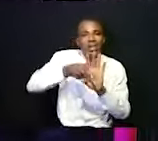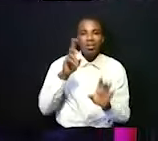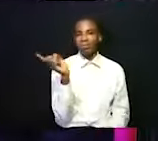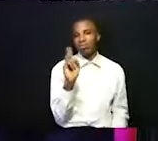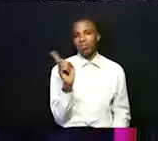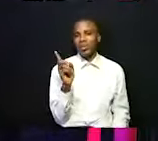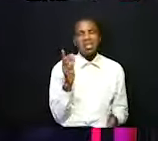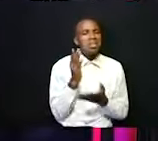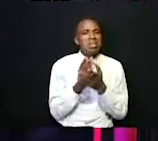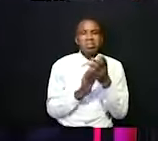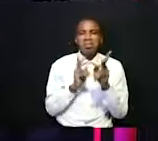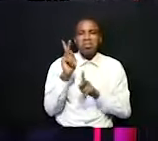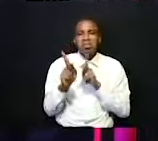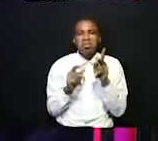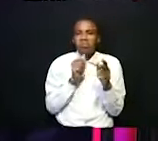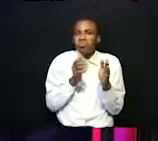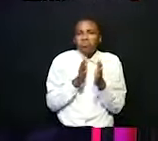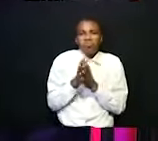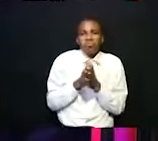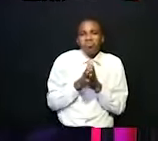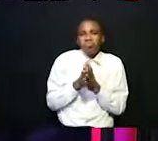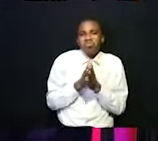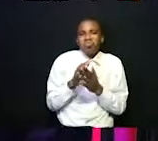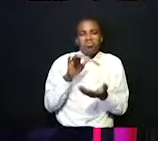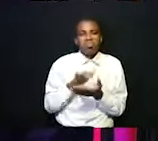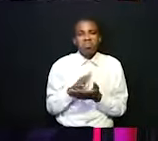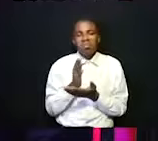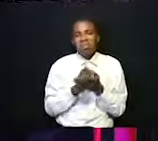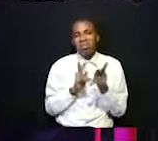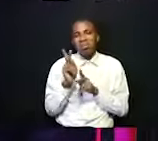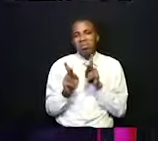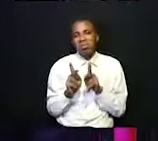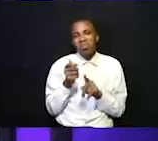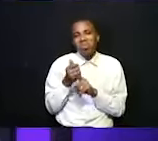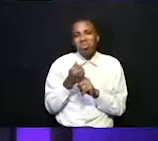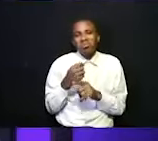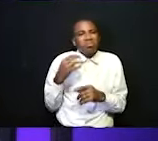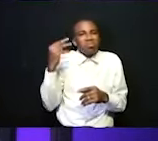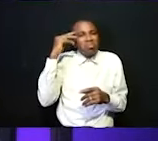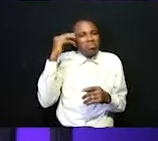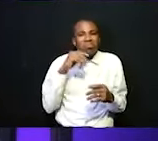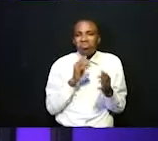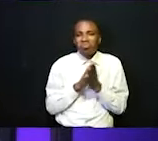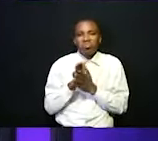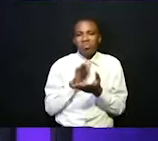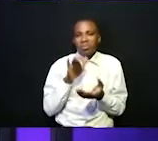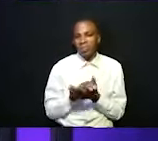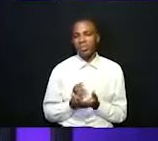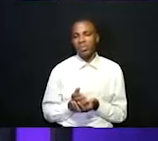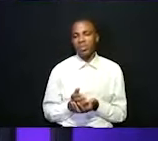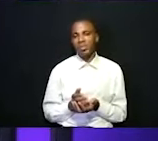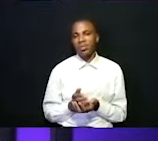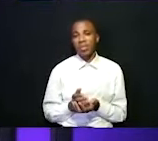are not just made to marry. And then